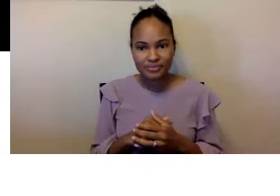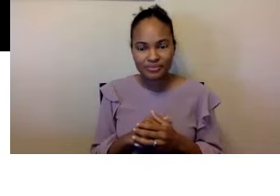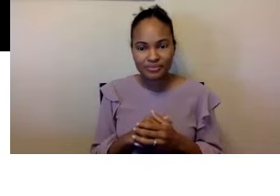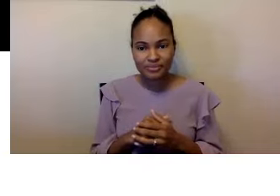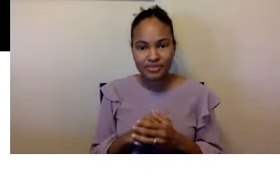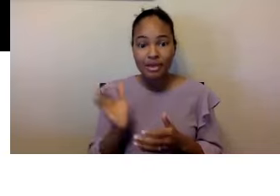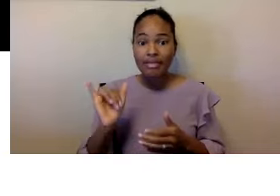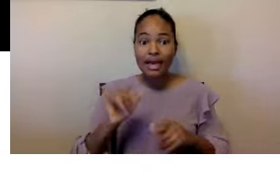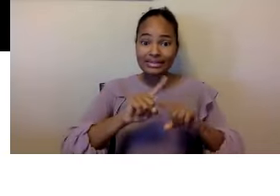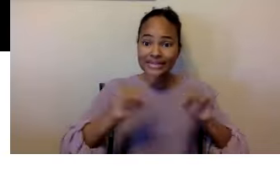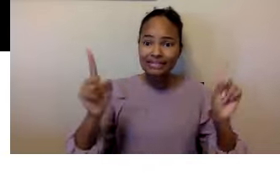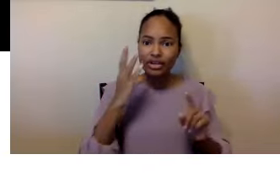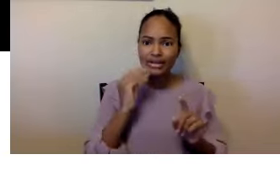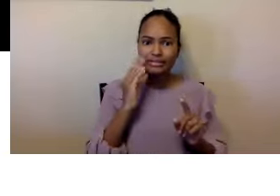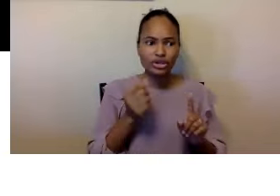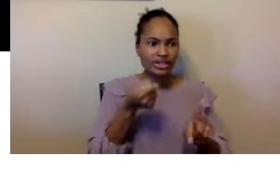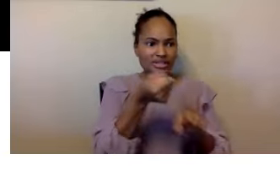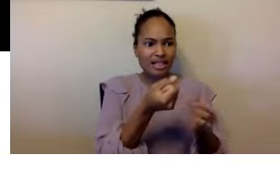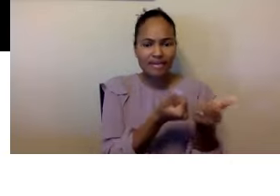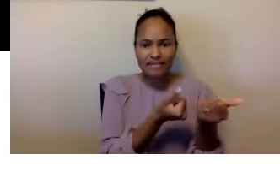from self-advocacy to